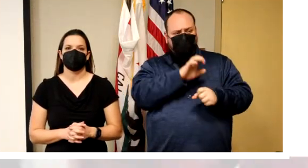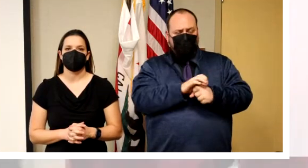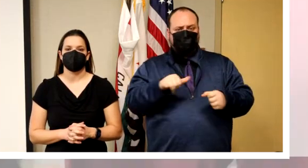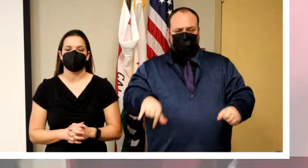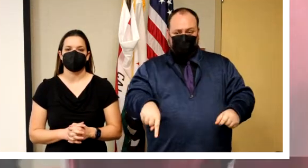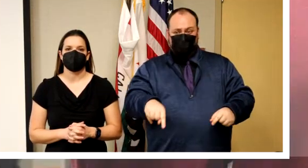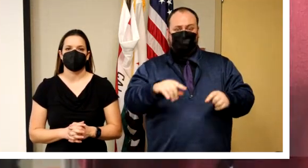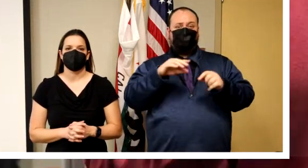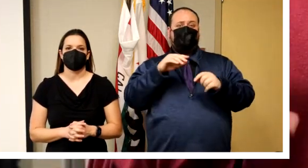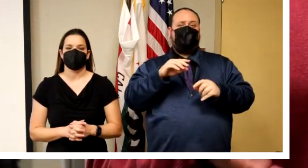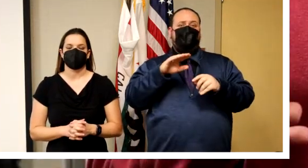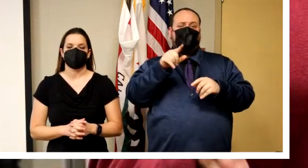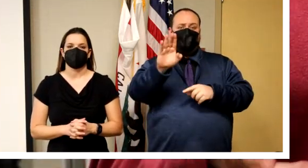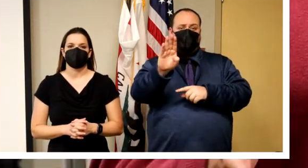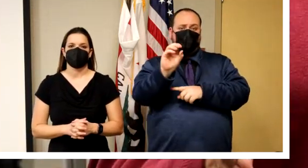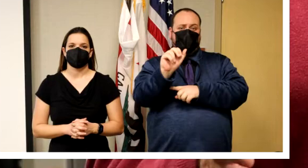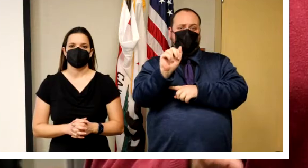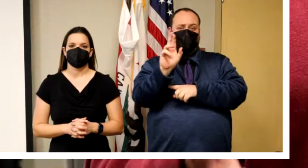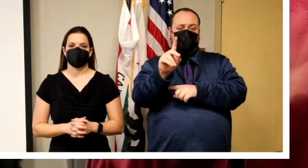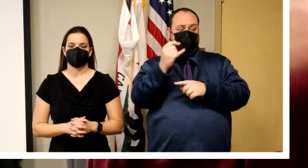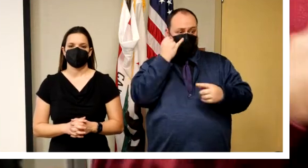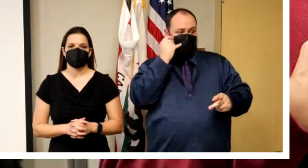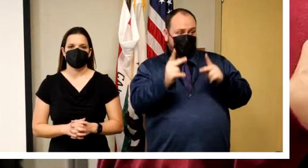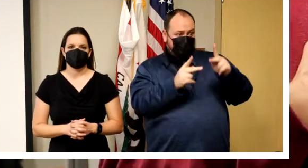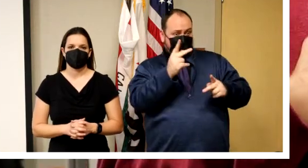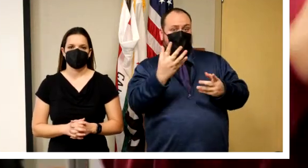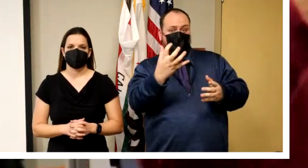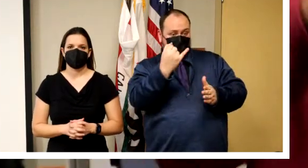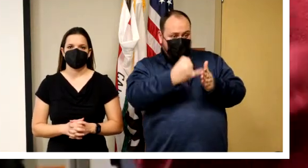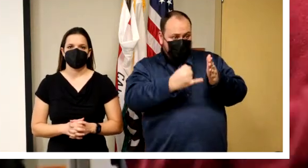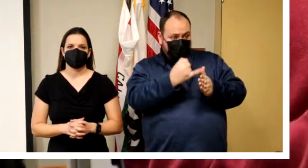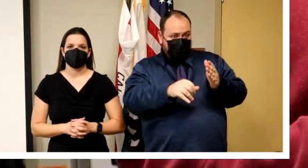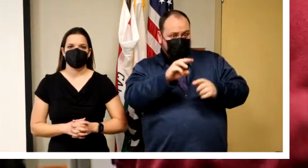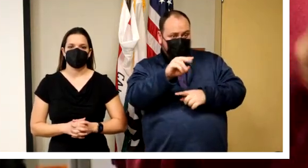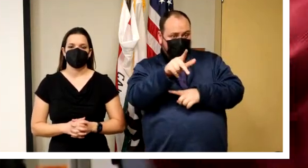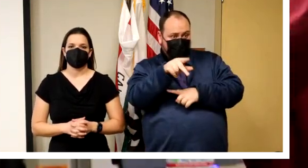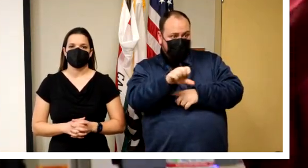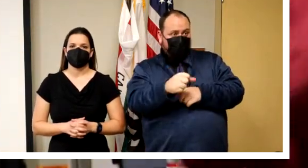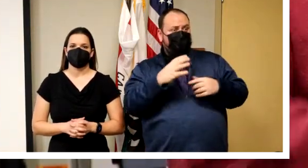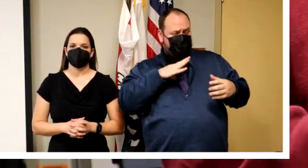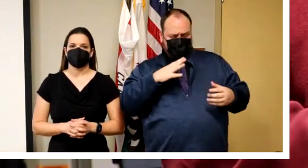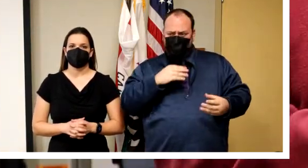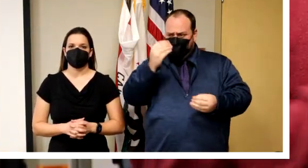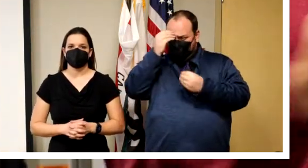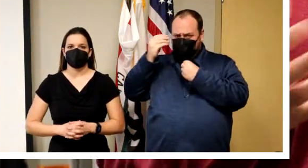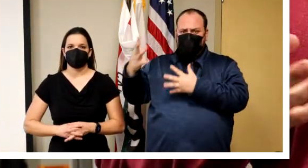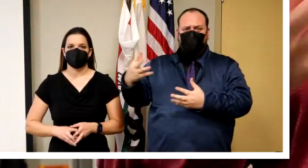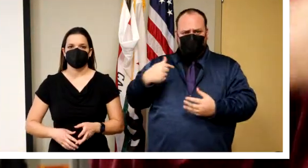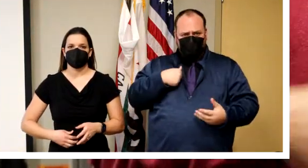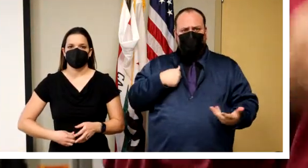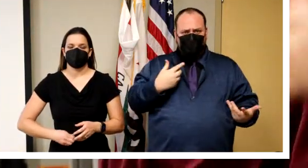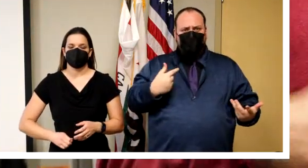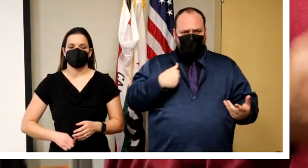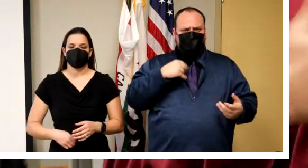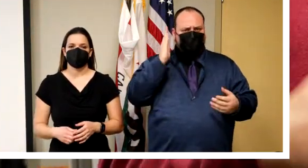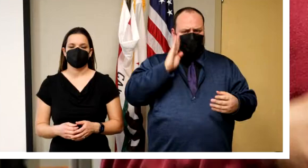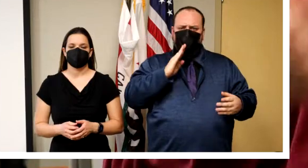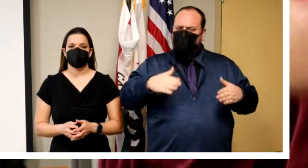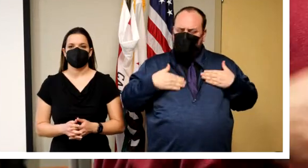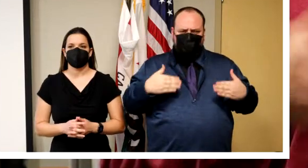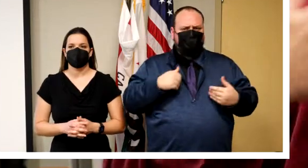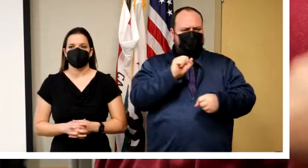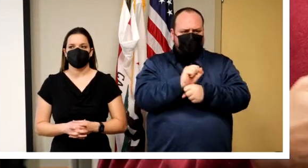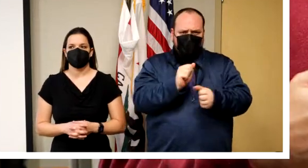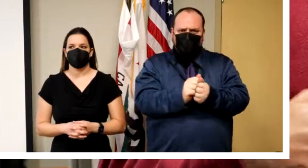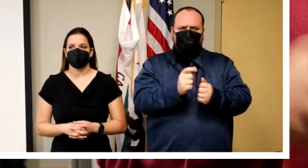was if people want to draw maps, let me and my team know, work through the board or the board secretary or whatever. We'll be happy to work with you to